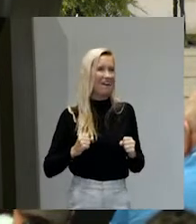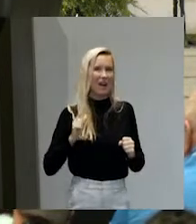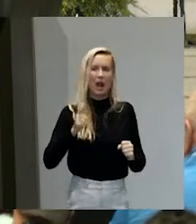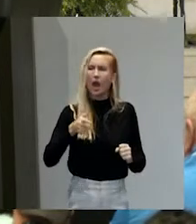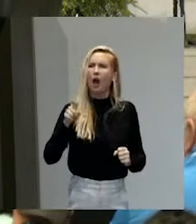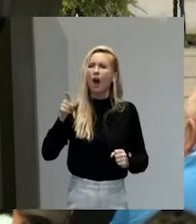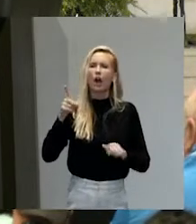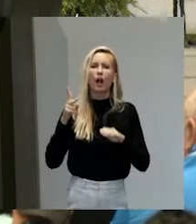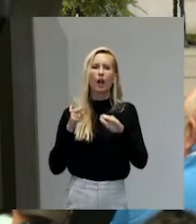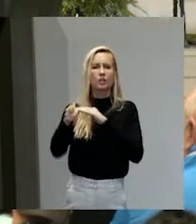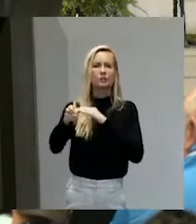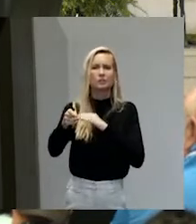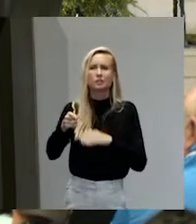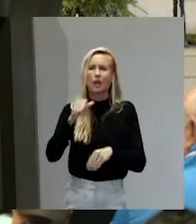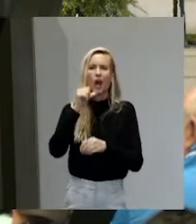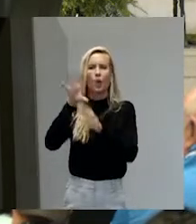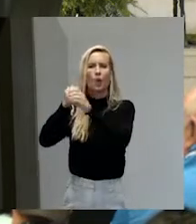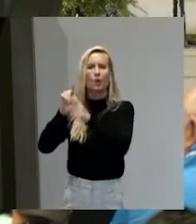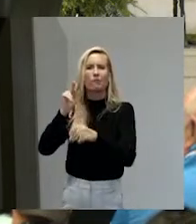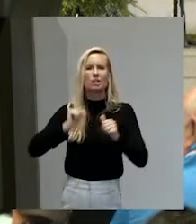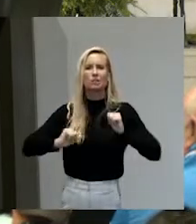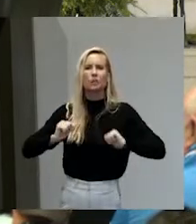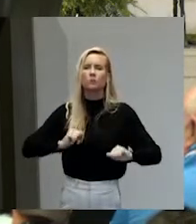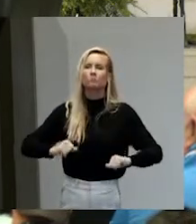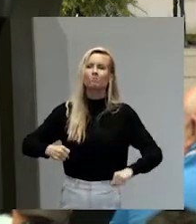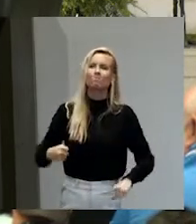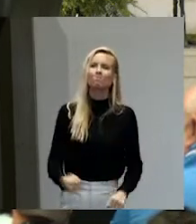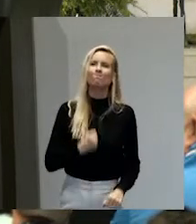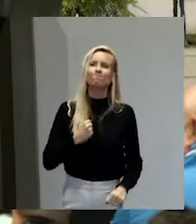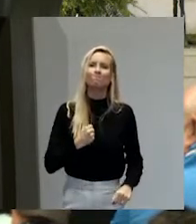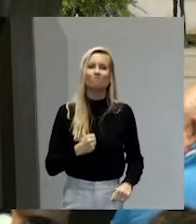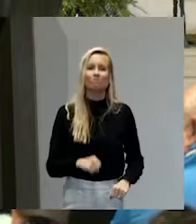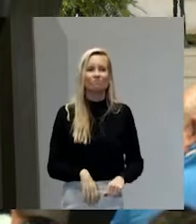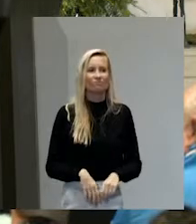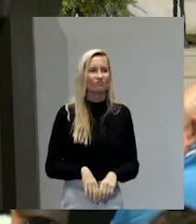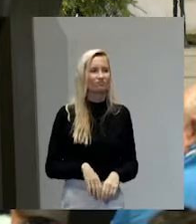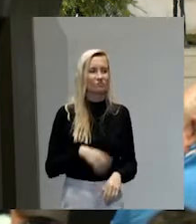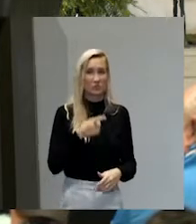Thanks for your patience, everyone. I hope we're having fun. This is great, but we've been talking for a while.